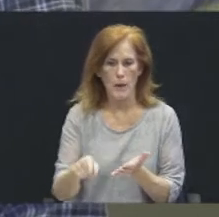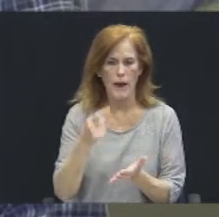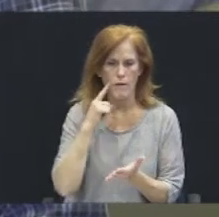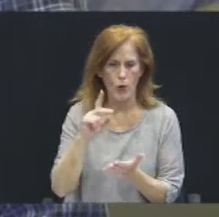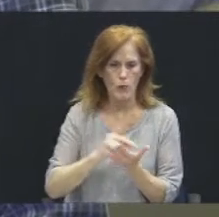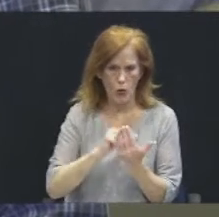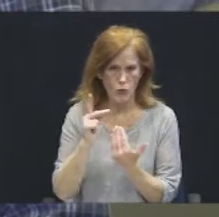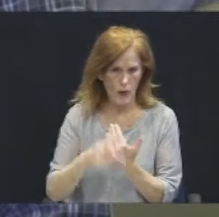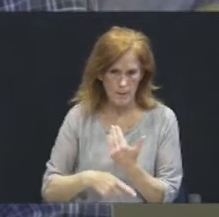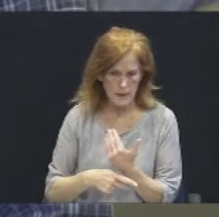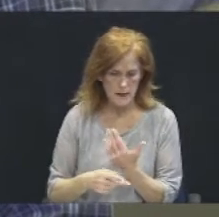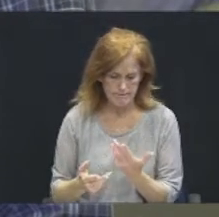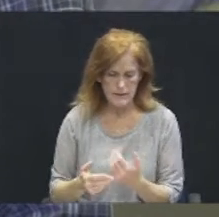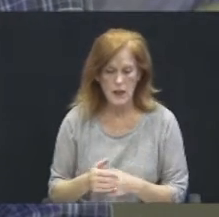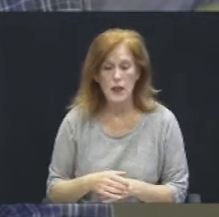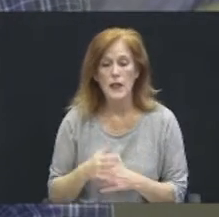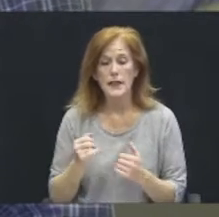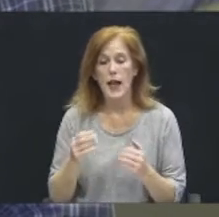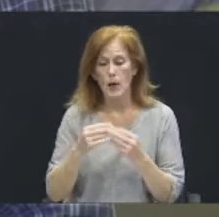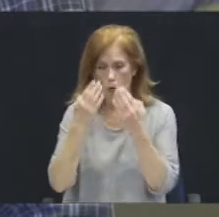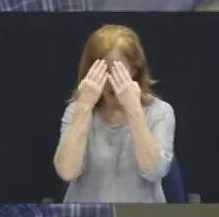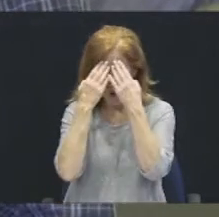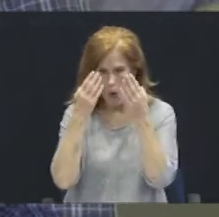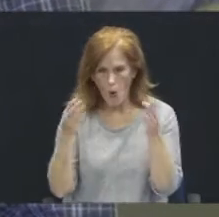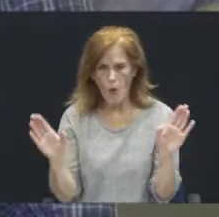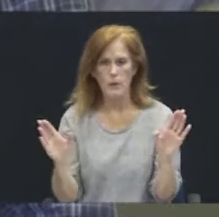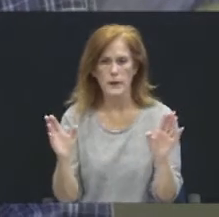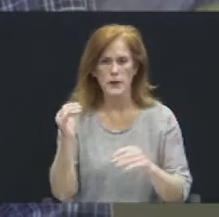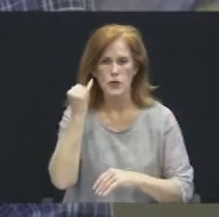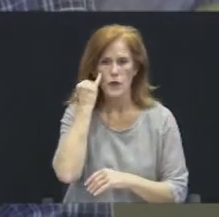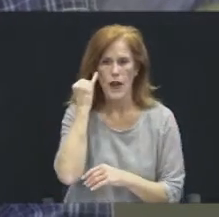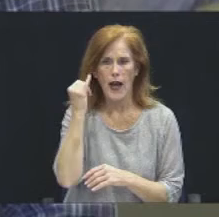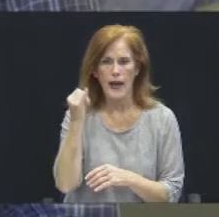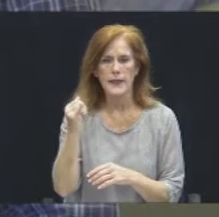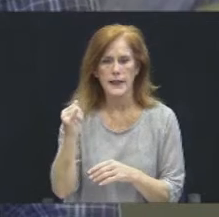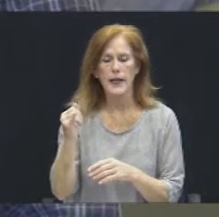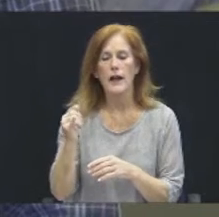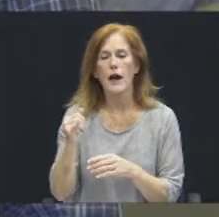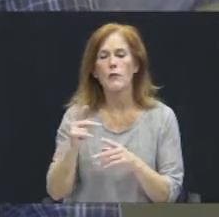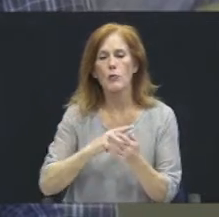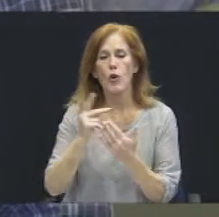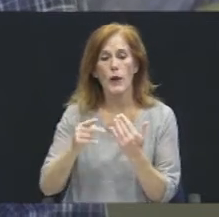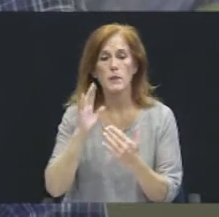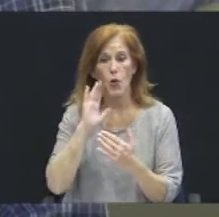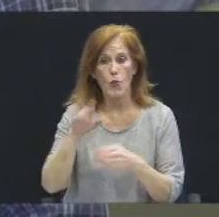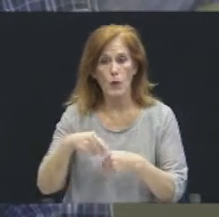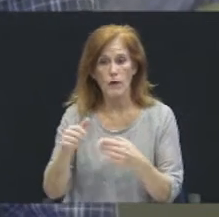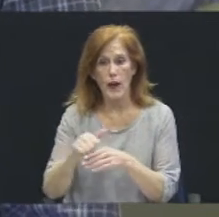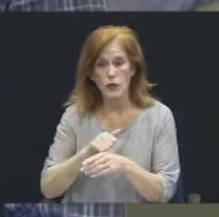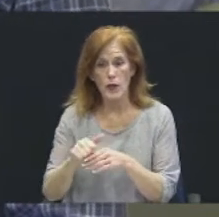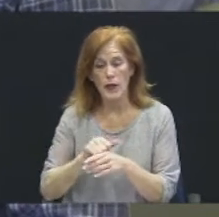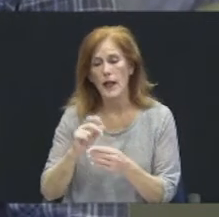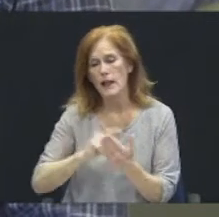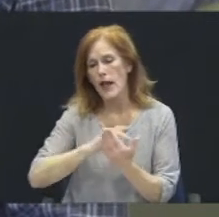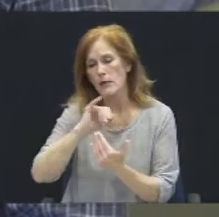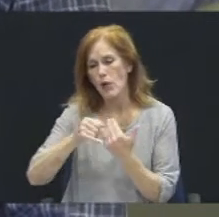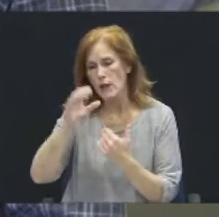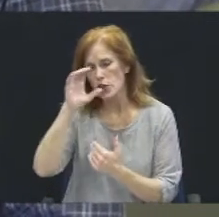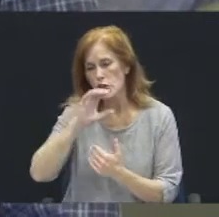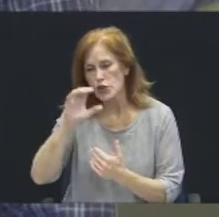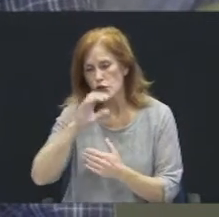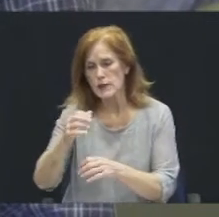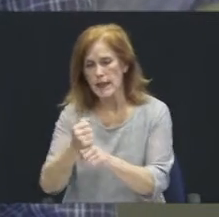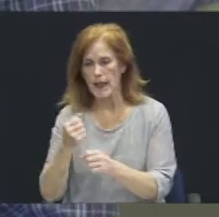So now they are much more open to the idea of training programs such as like Project Search being funded